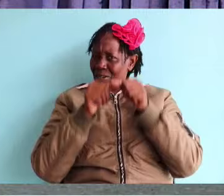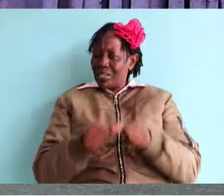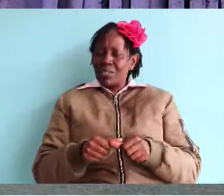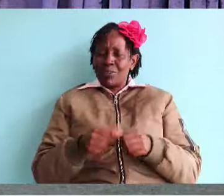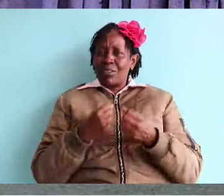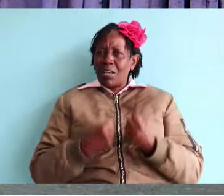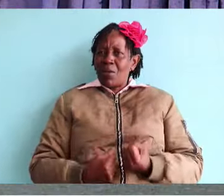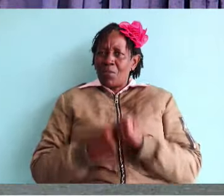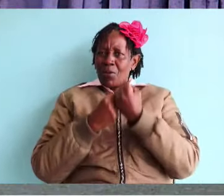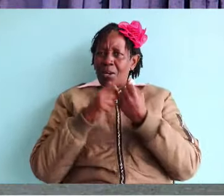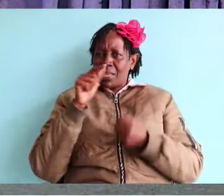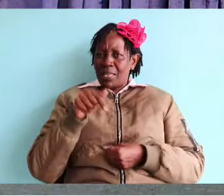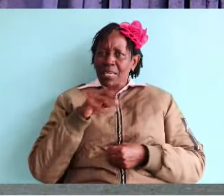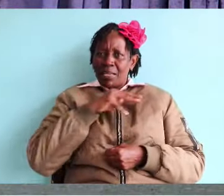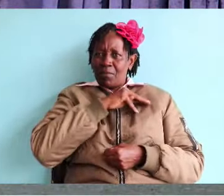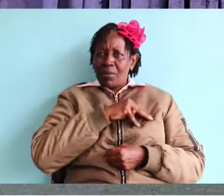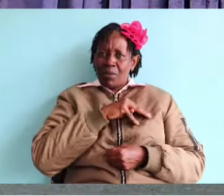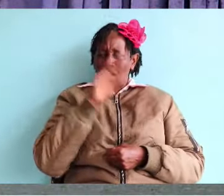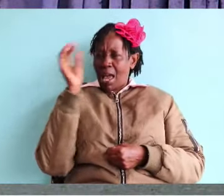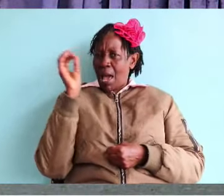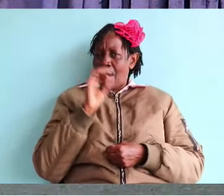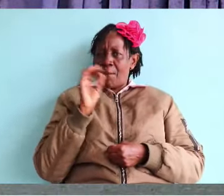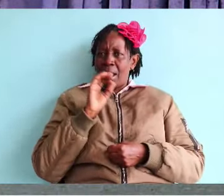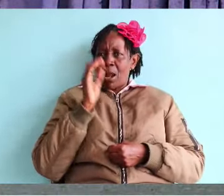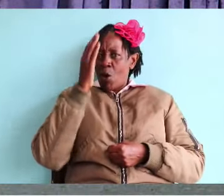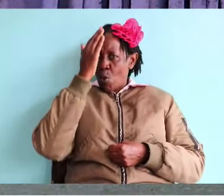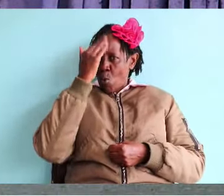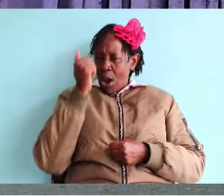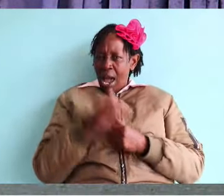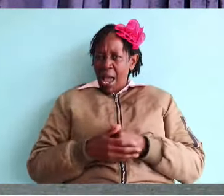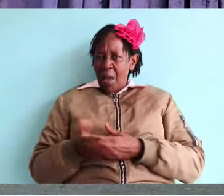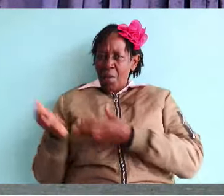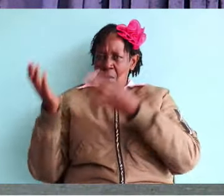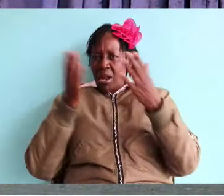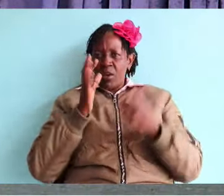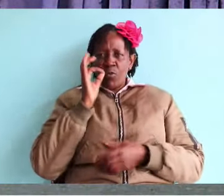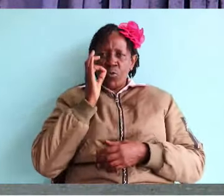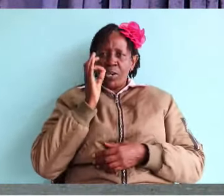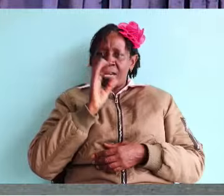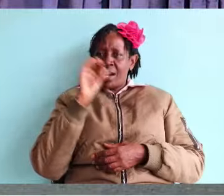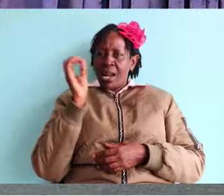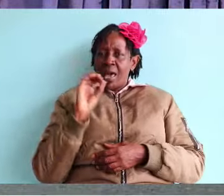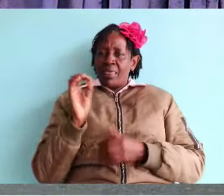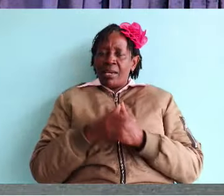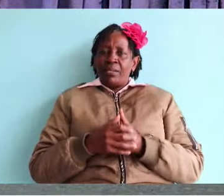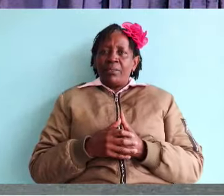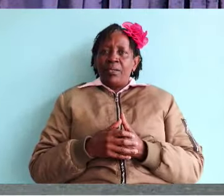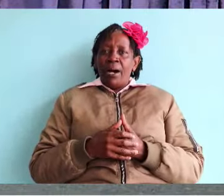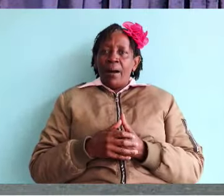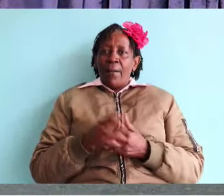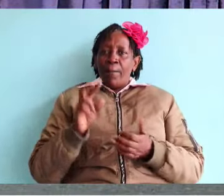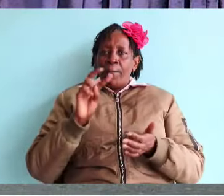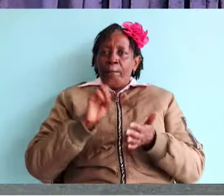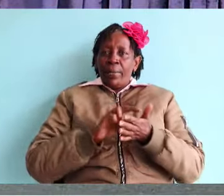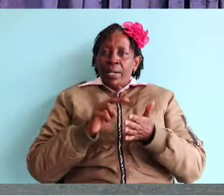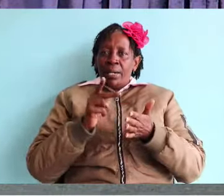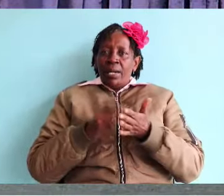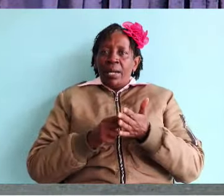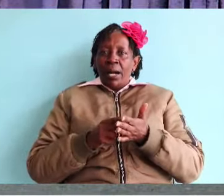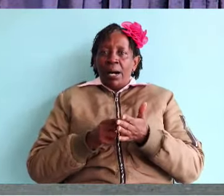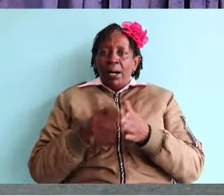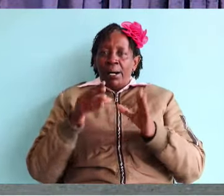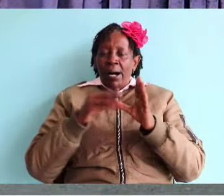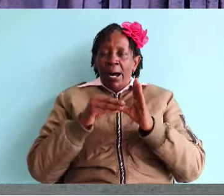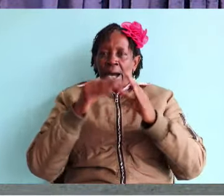this mission that doesn't seem to be bringing fruits. And you know, this is what Gideon was